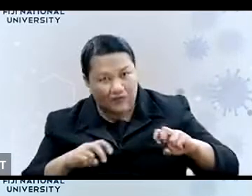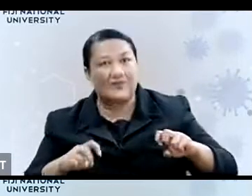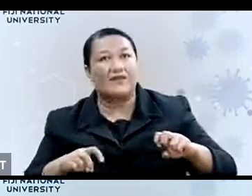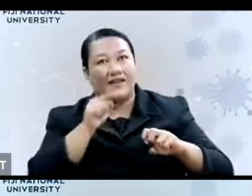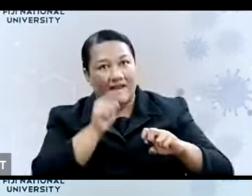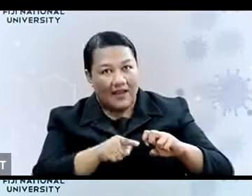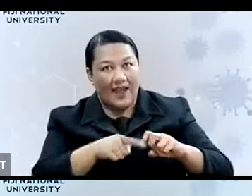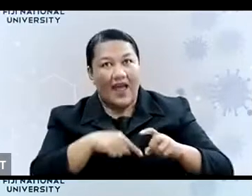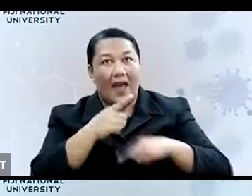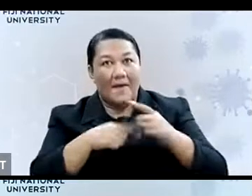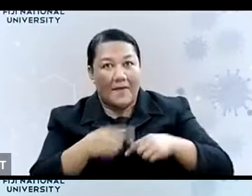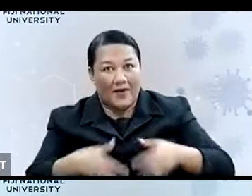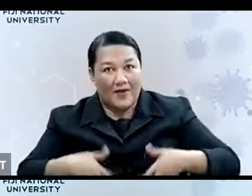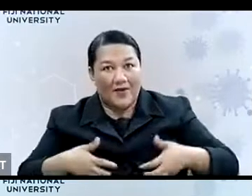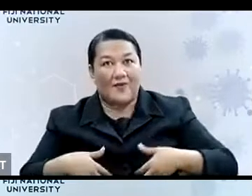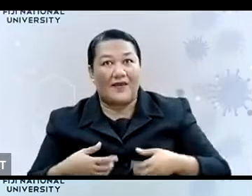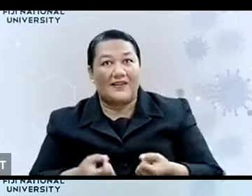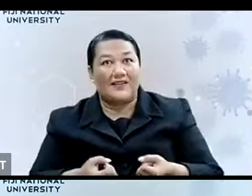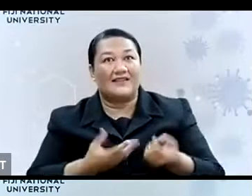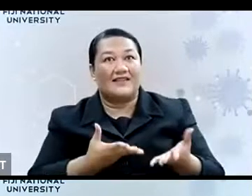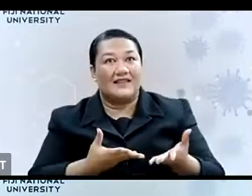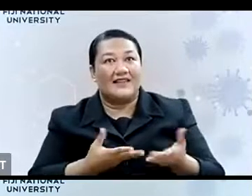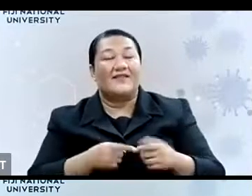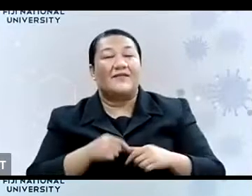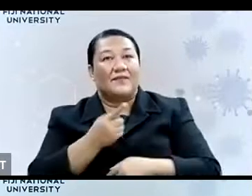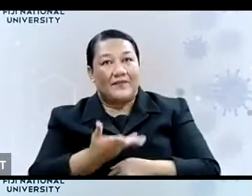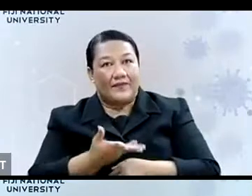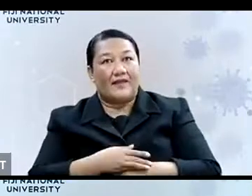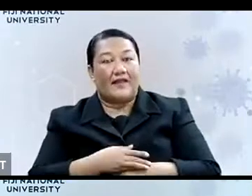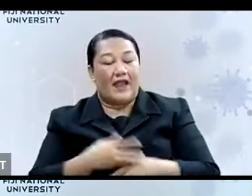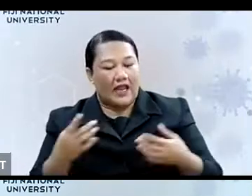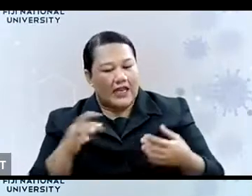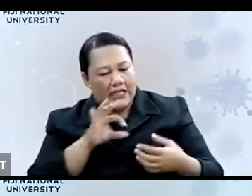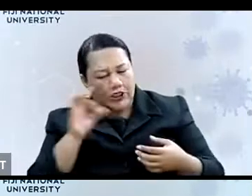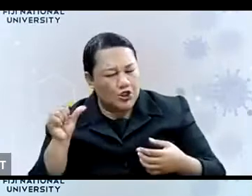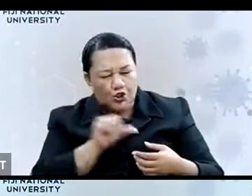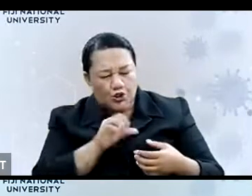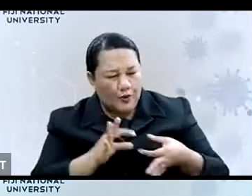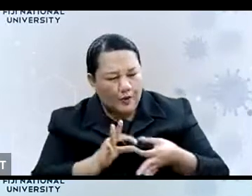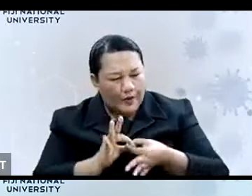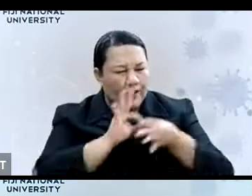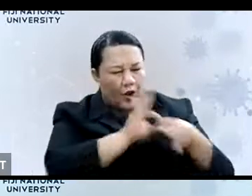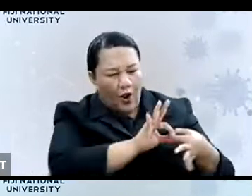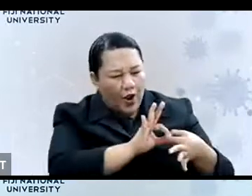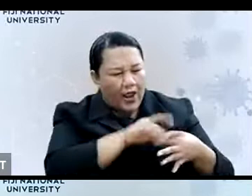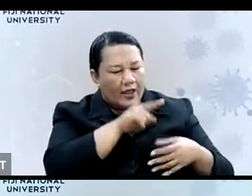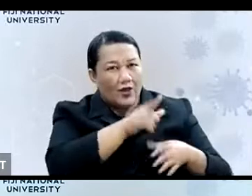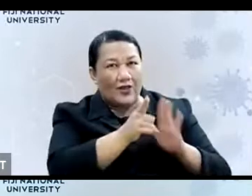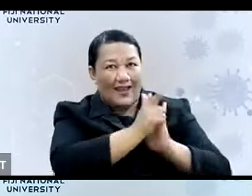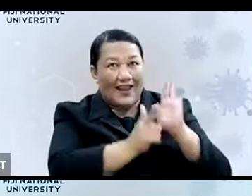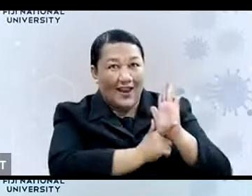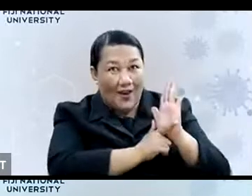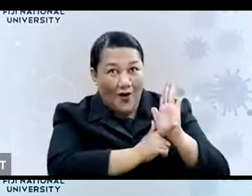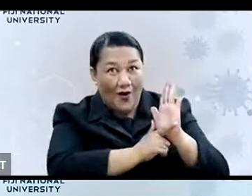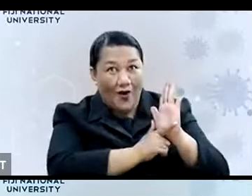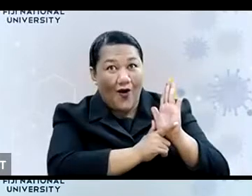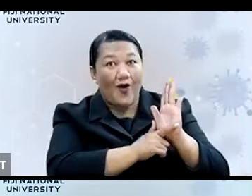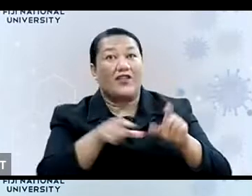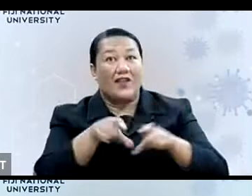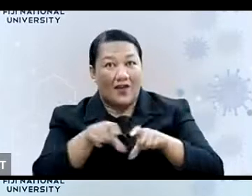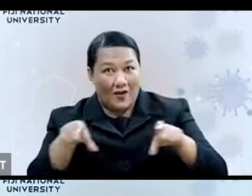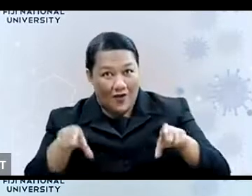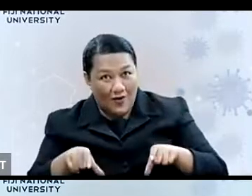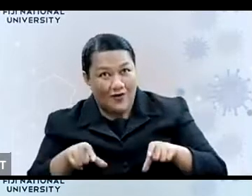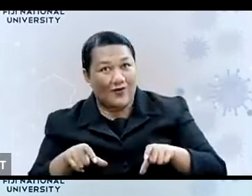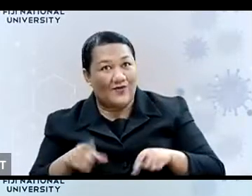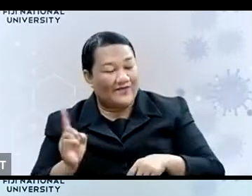claims and apply the relevant laws. And if fitting and if deserving according to law, the court will intervene and